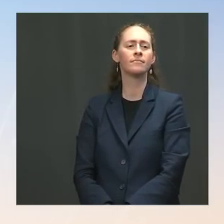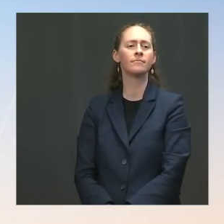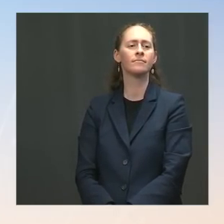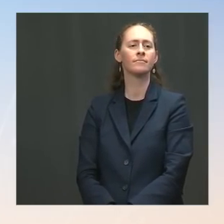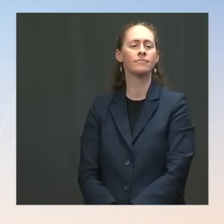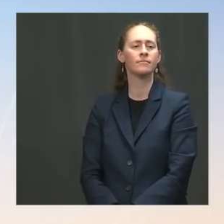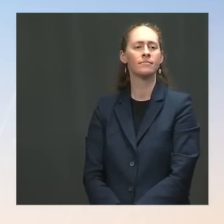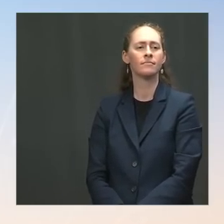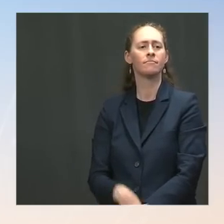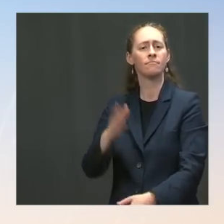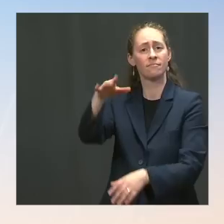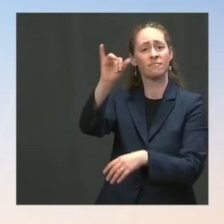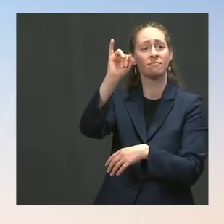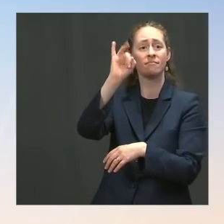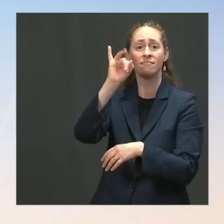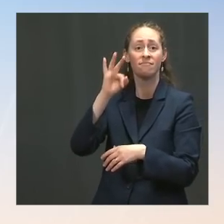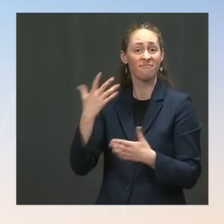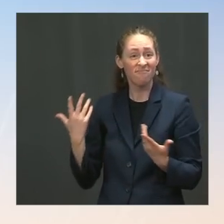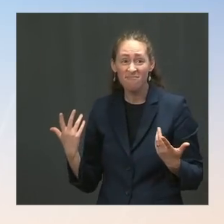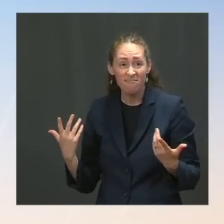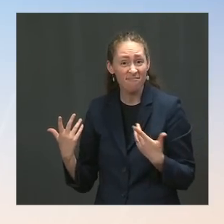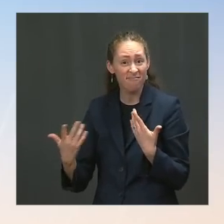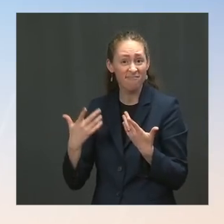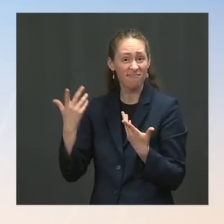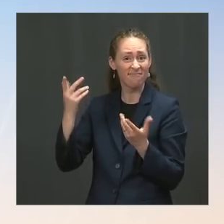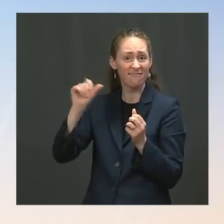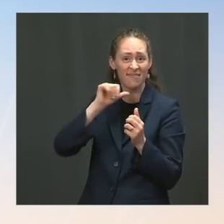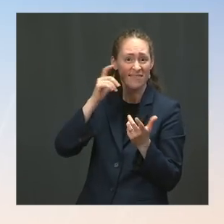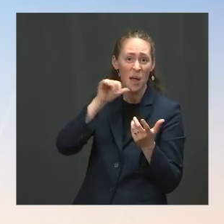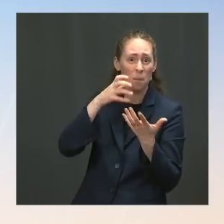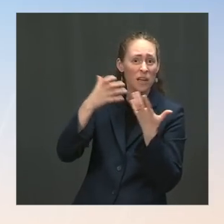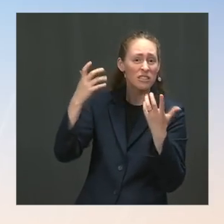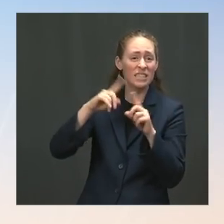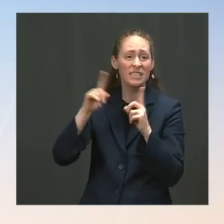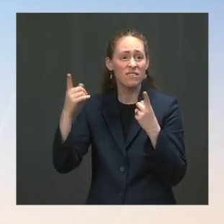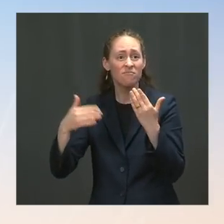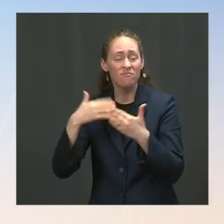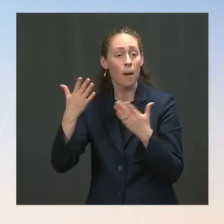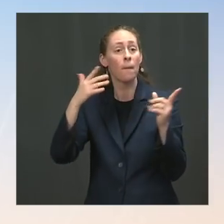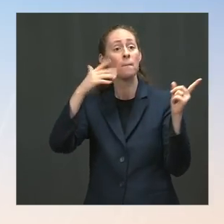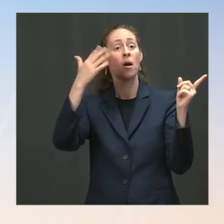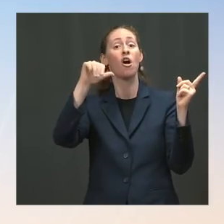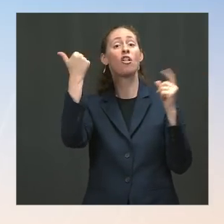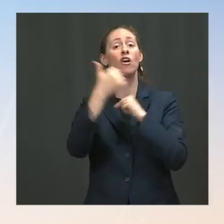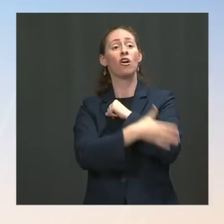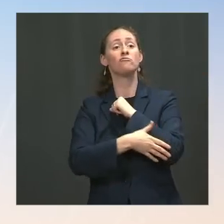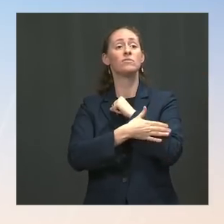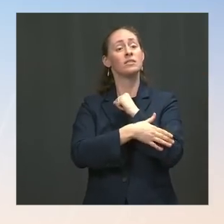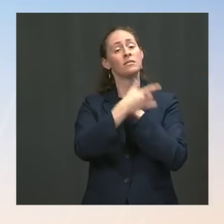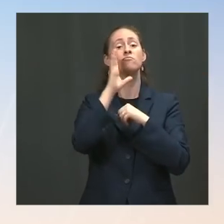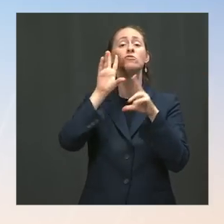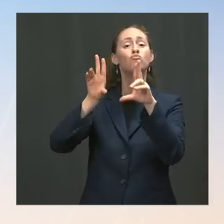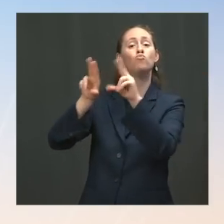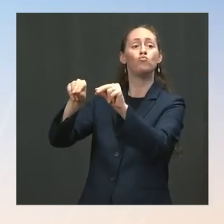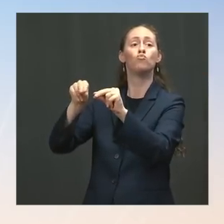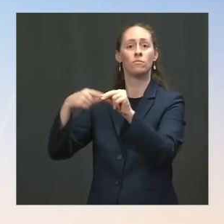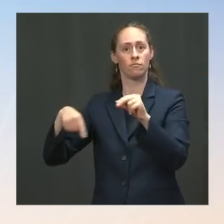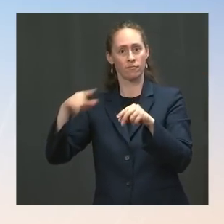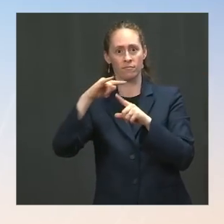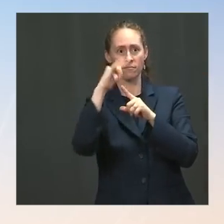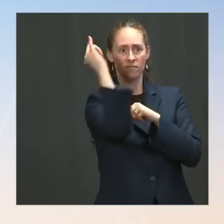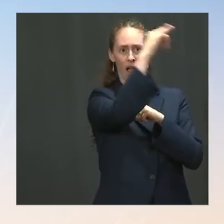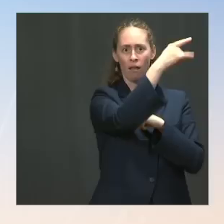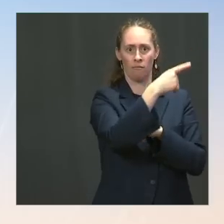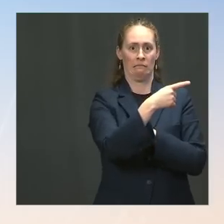take action on this issue in the next few weeks, that other countries could ban American travelers from going there if the U.S. doesn't